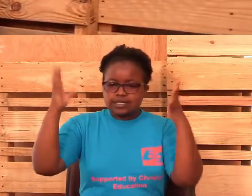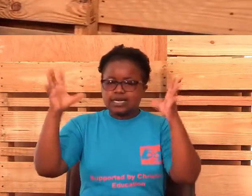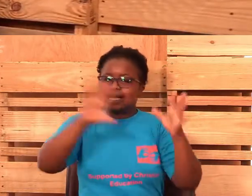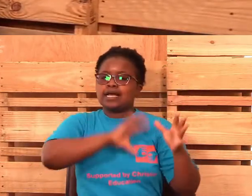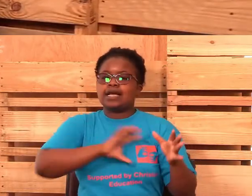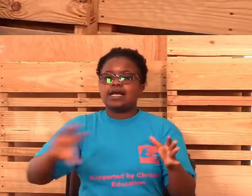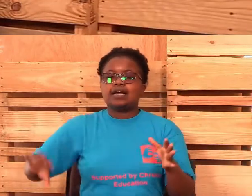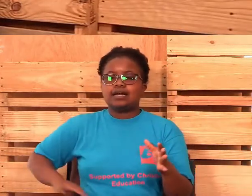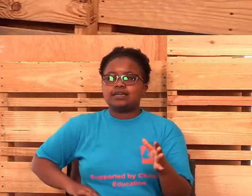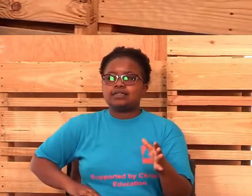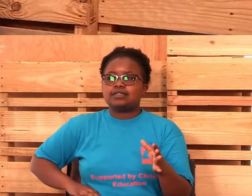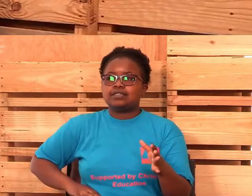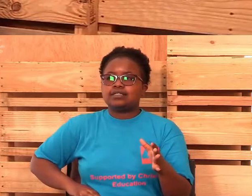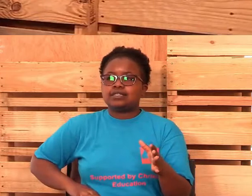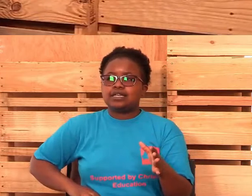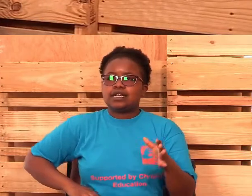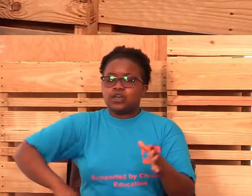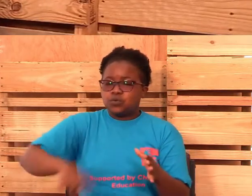Feliz Navidad.